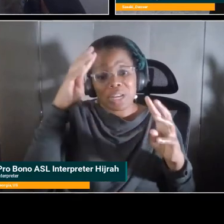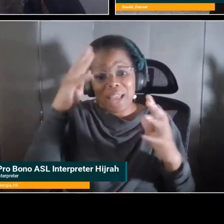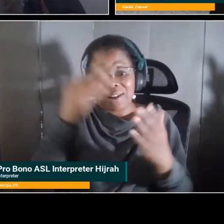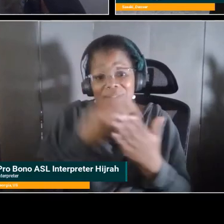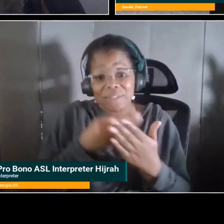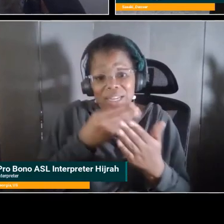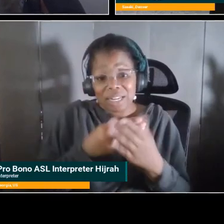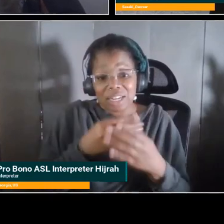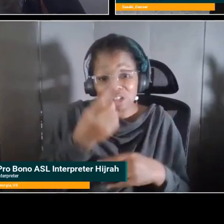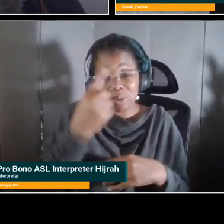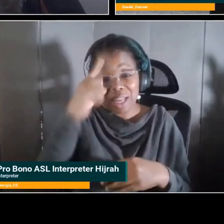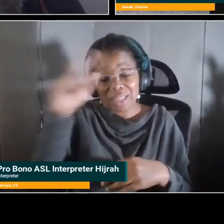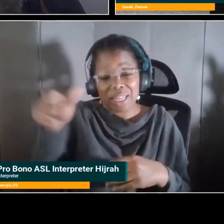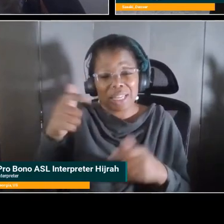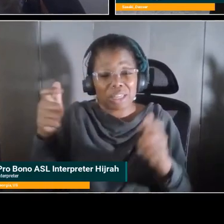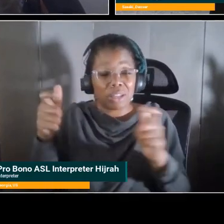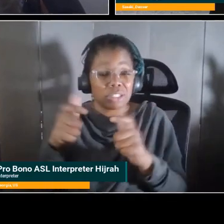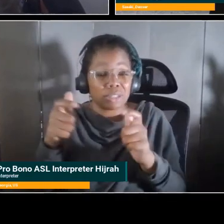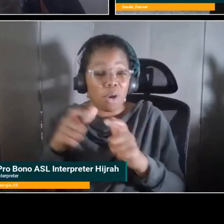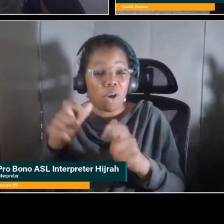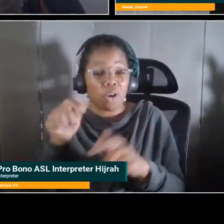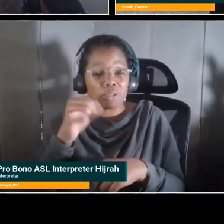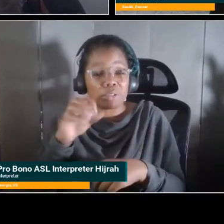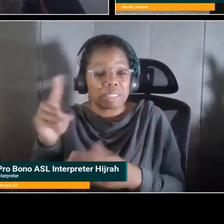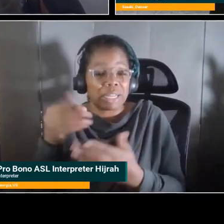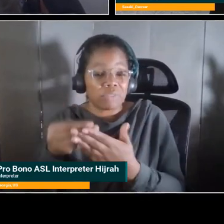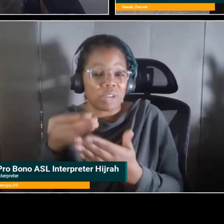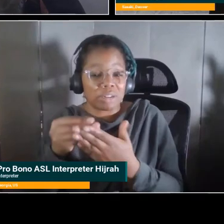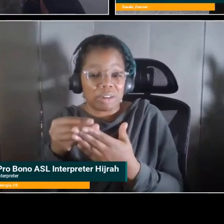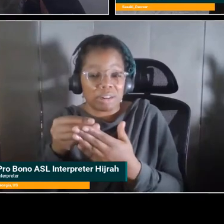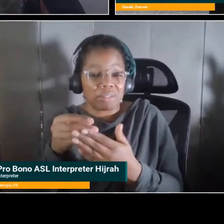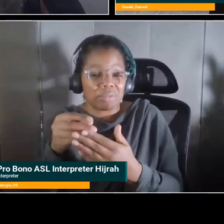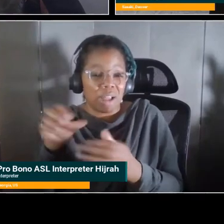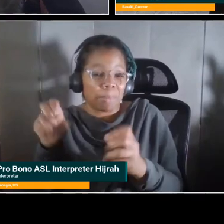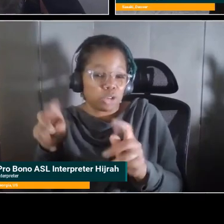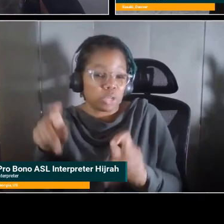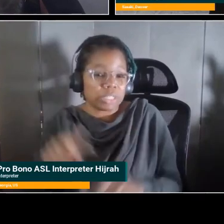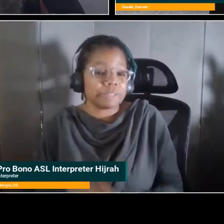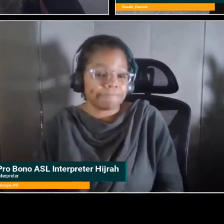I think these smaller kind of seed funding opportunities.